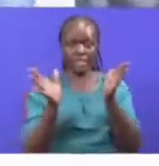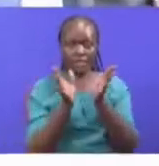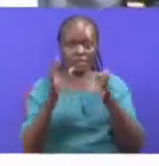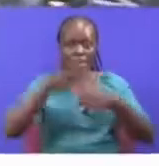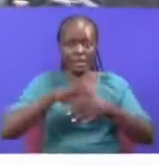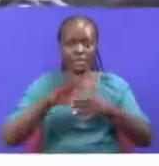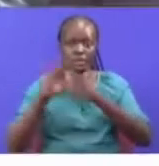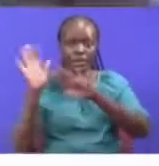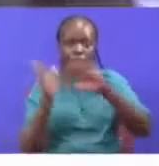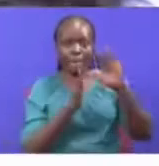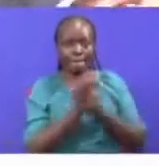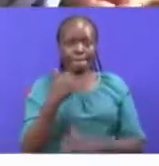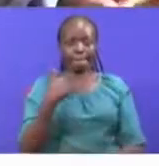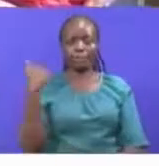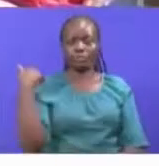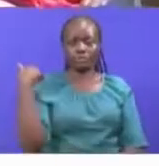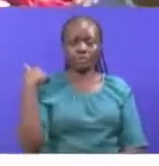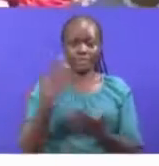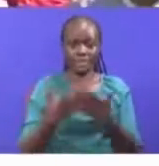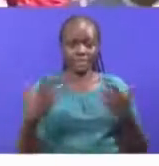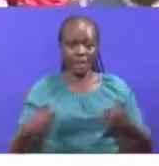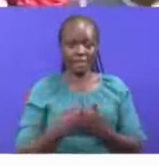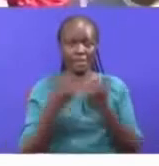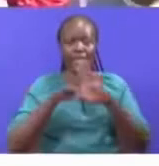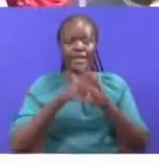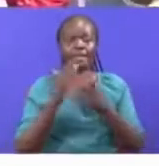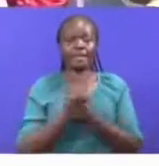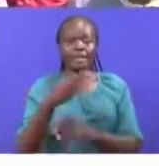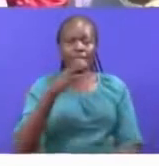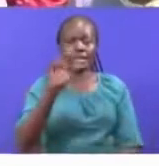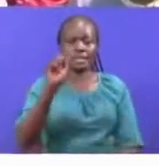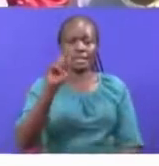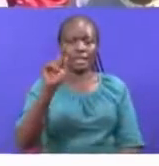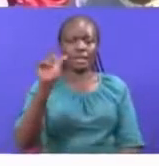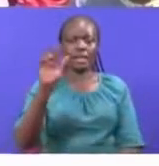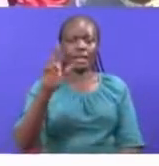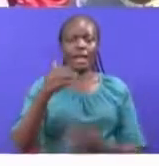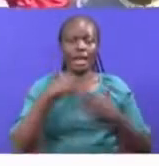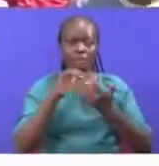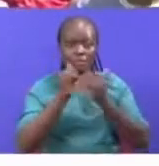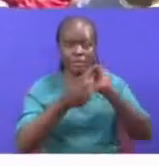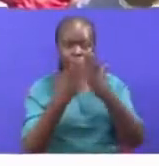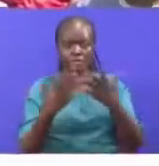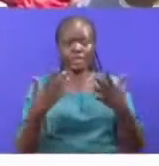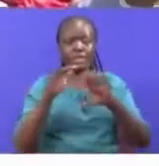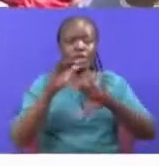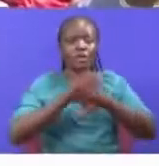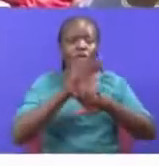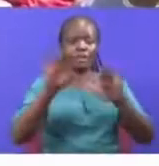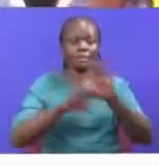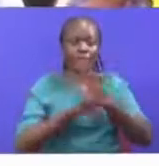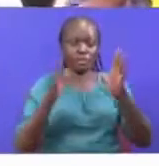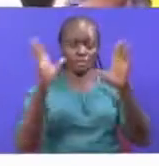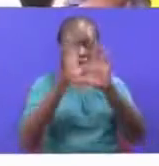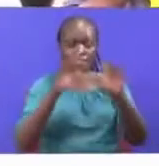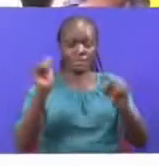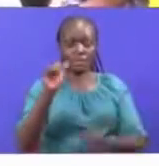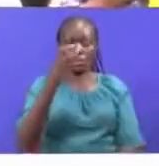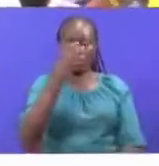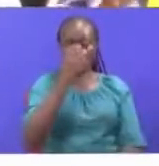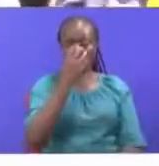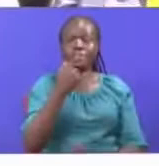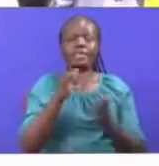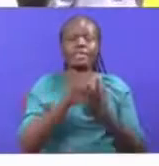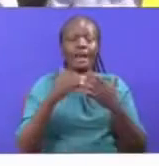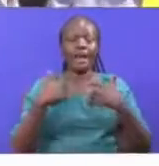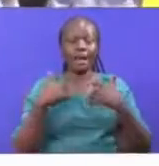The recent turn of events in the hustler camp appears to be a change of tune from DP Ruto's earlier hardline position of pushing